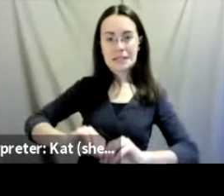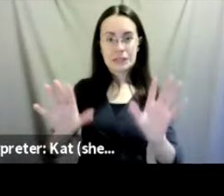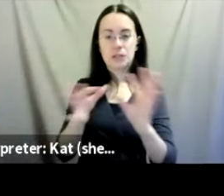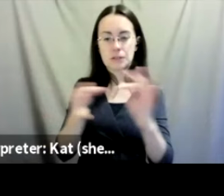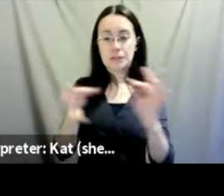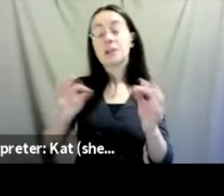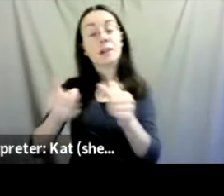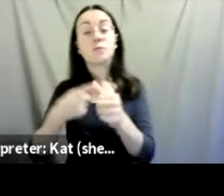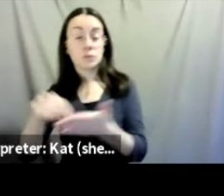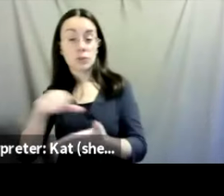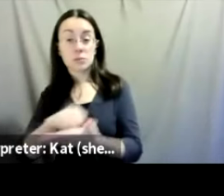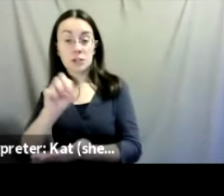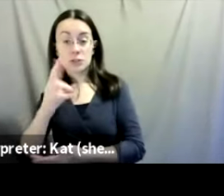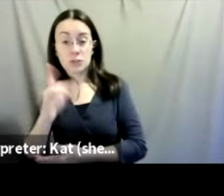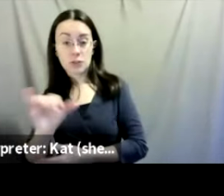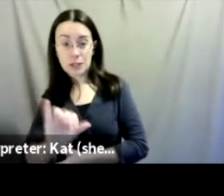about